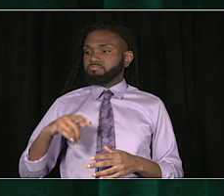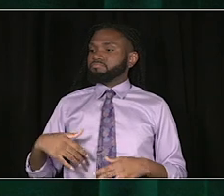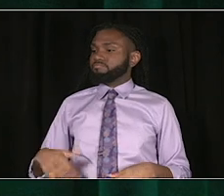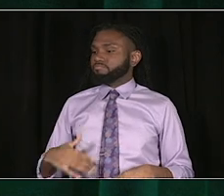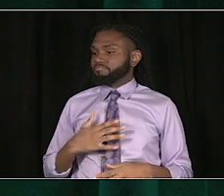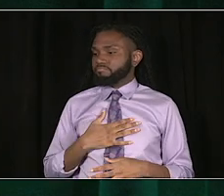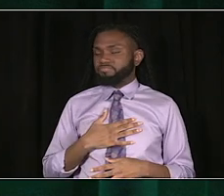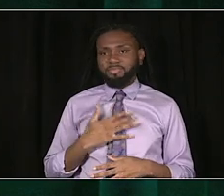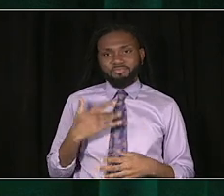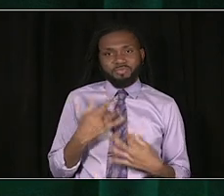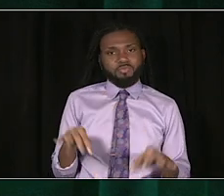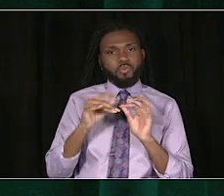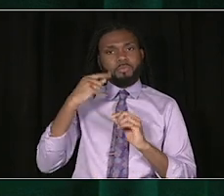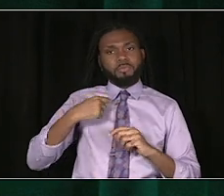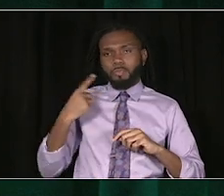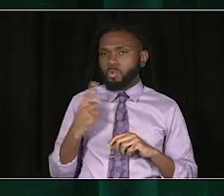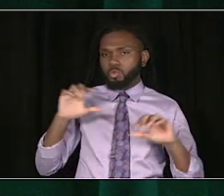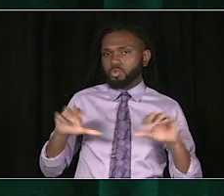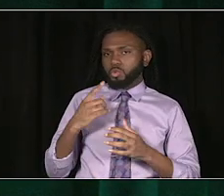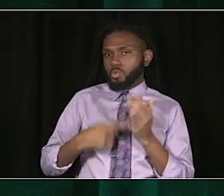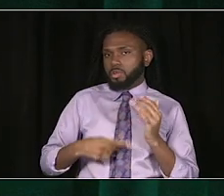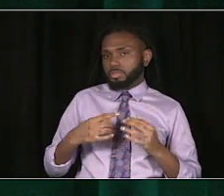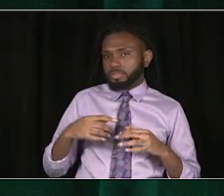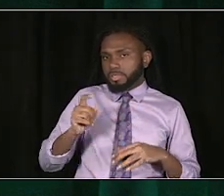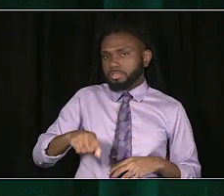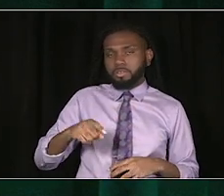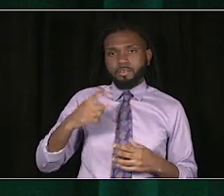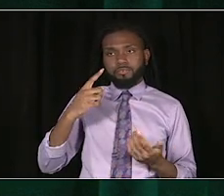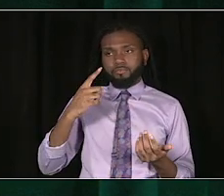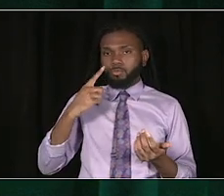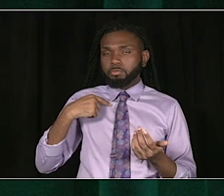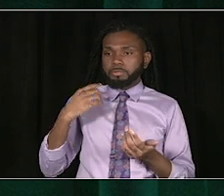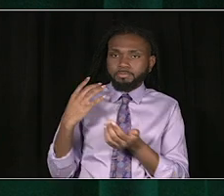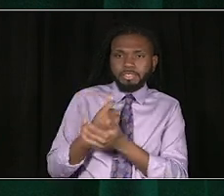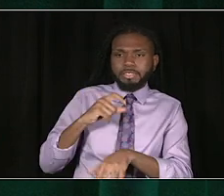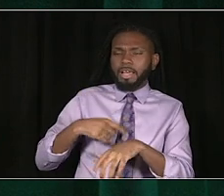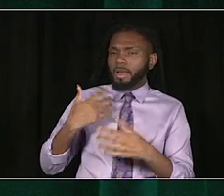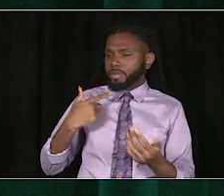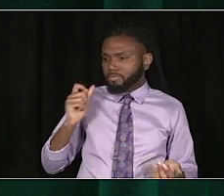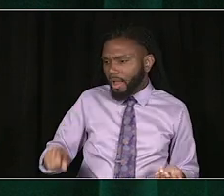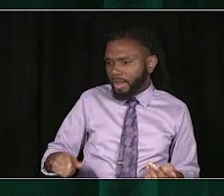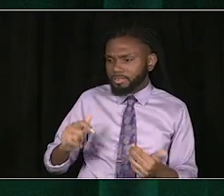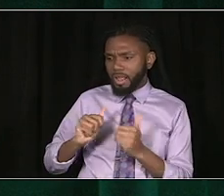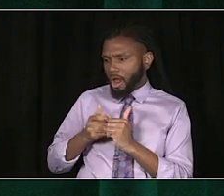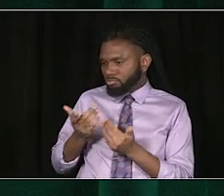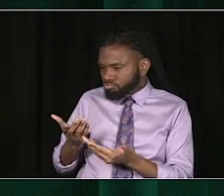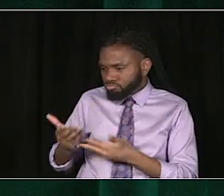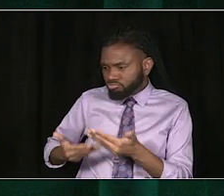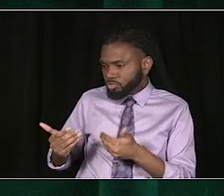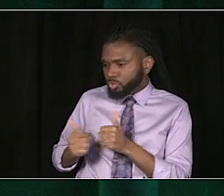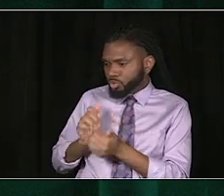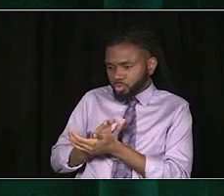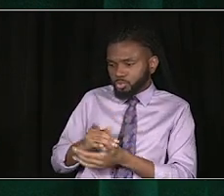that I'm always doing what's necessary to take time and ask them, how are you doing in school? Are you